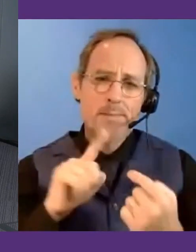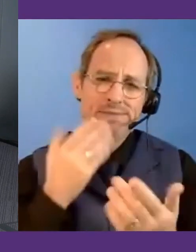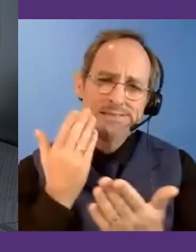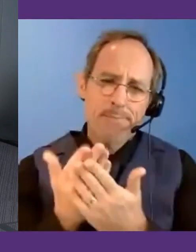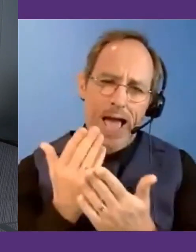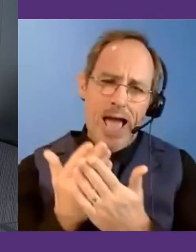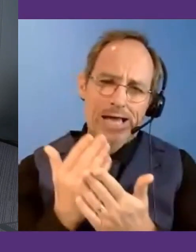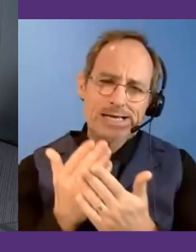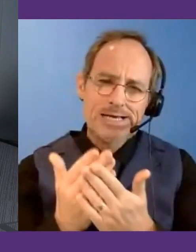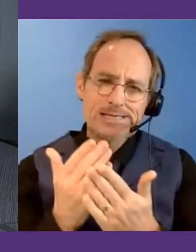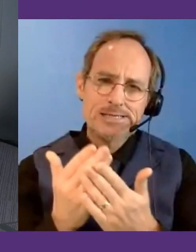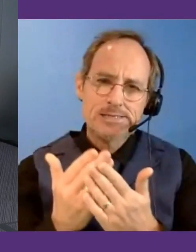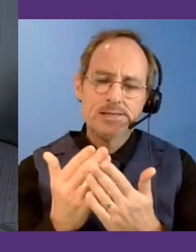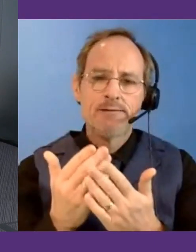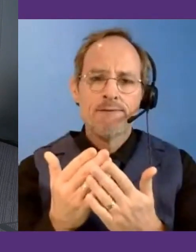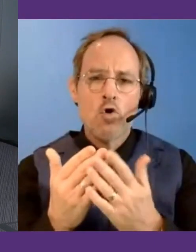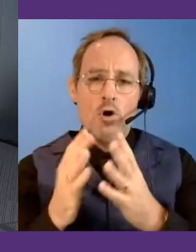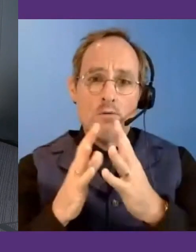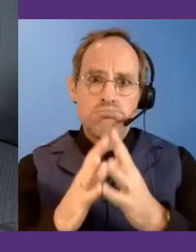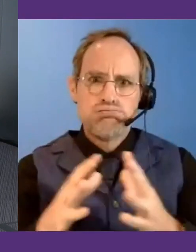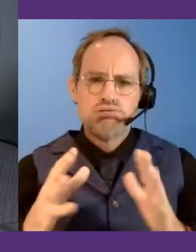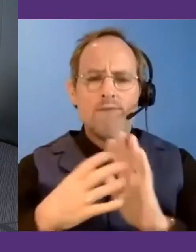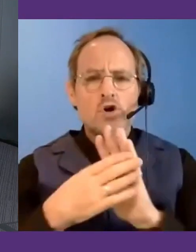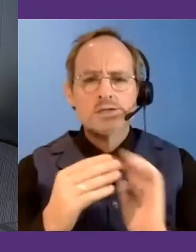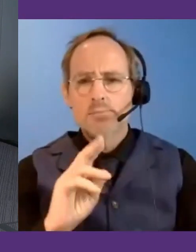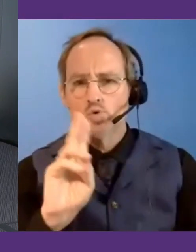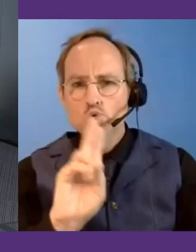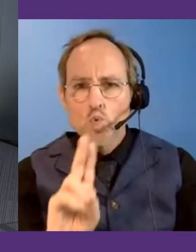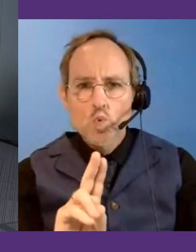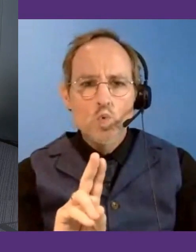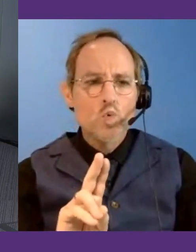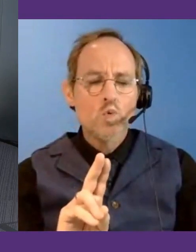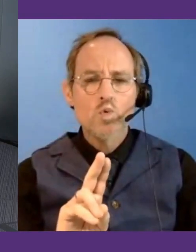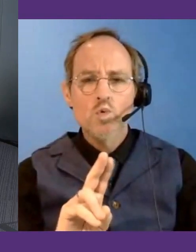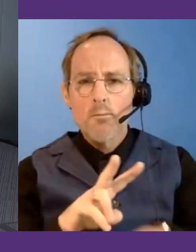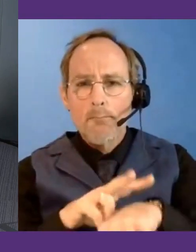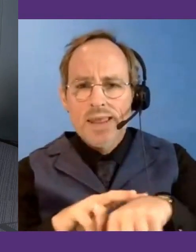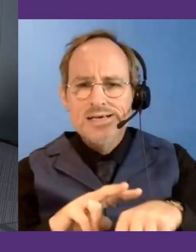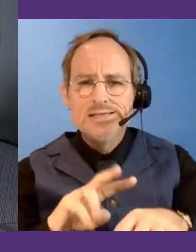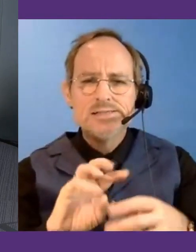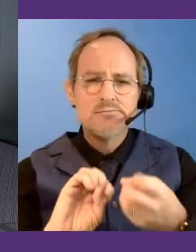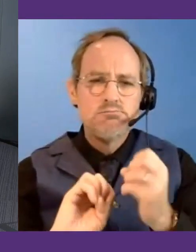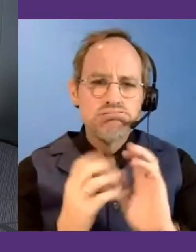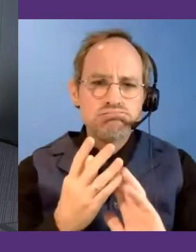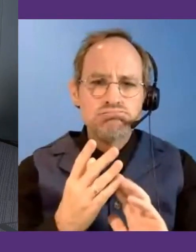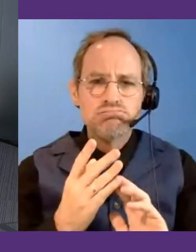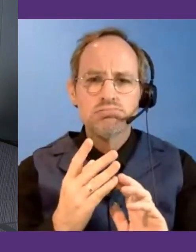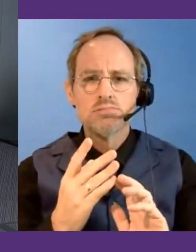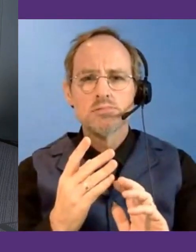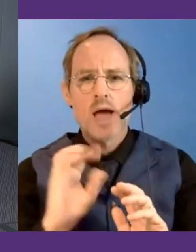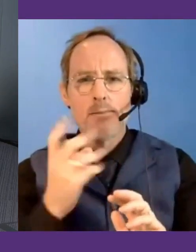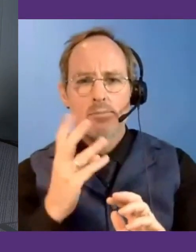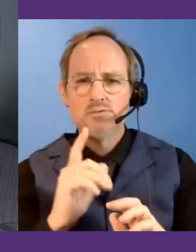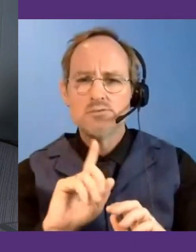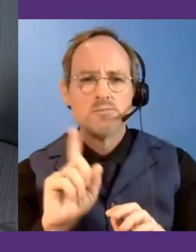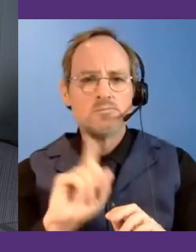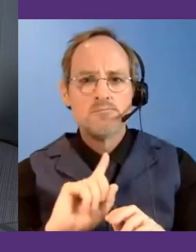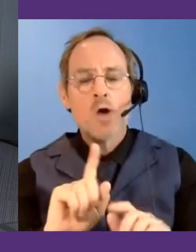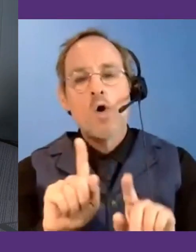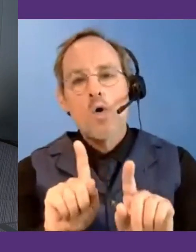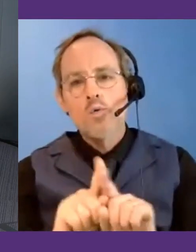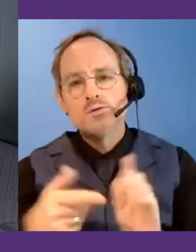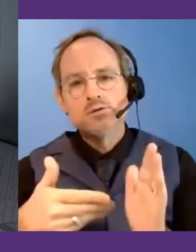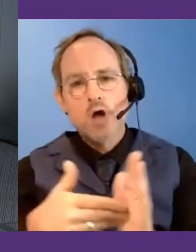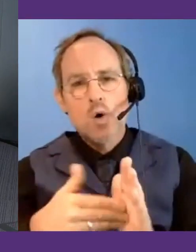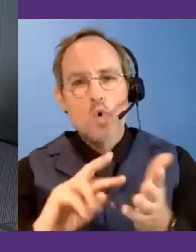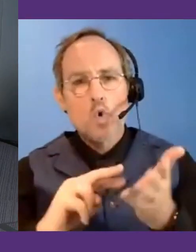emergency services and schools, but also from organisations trying to reach the most